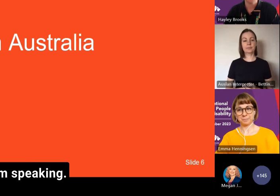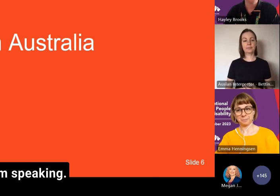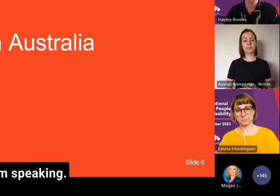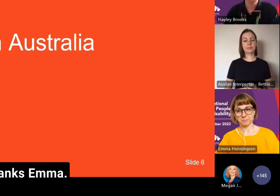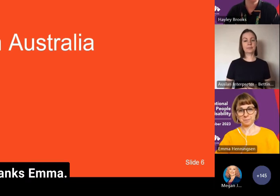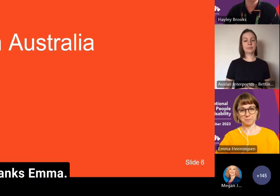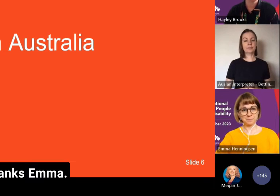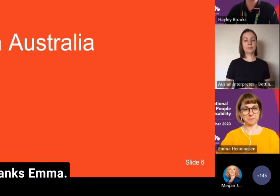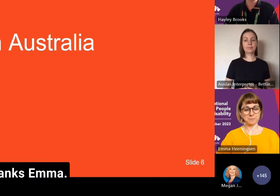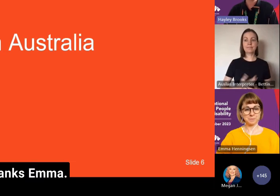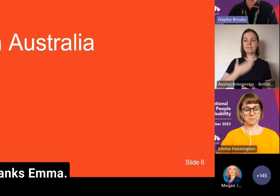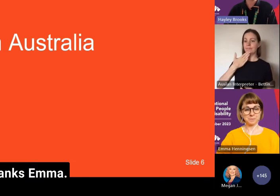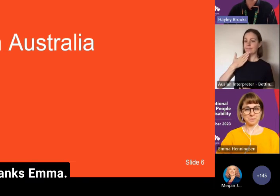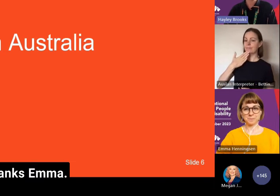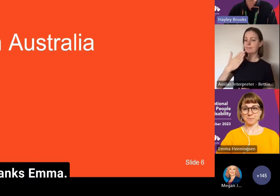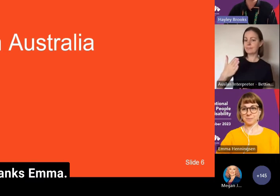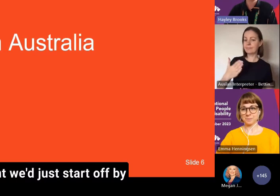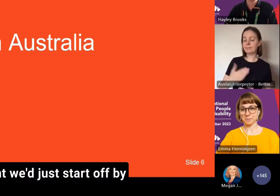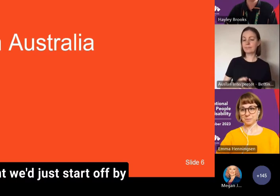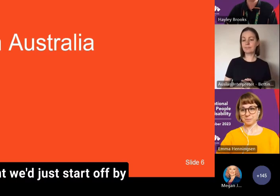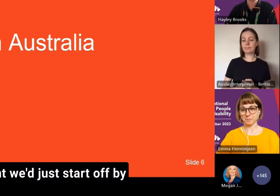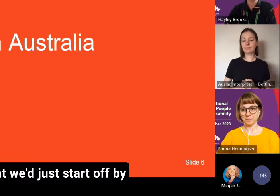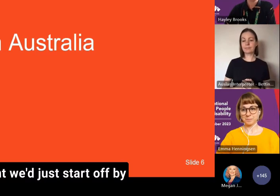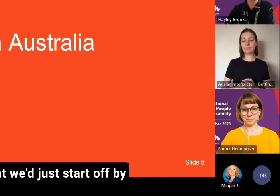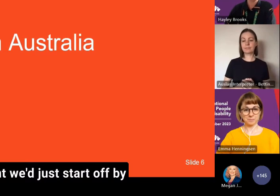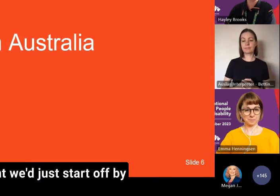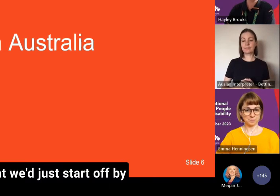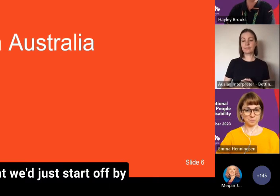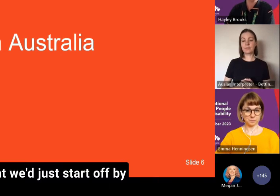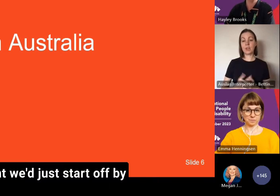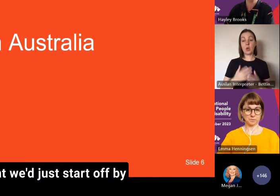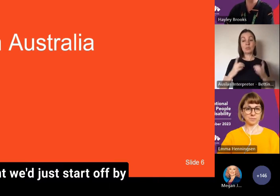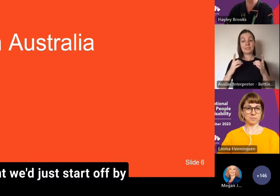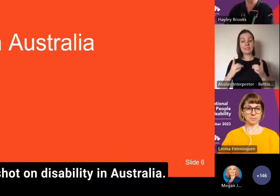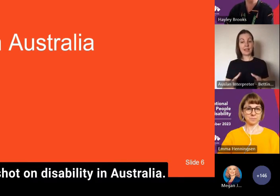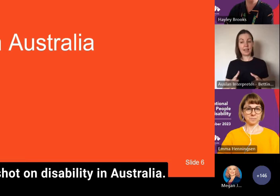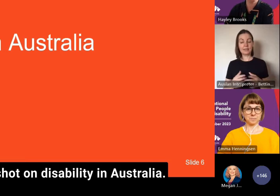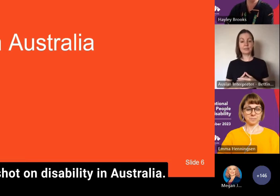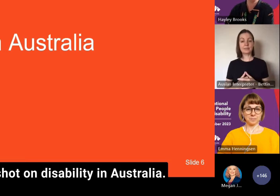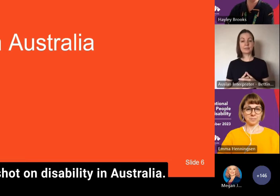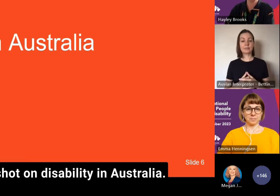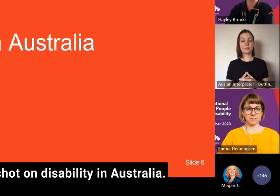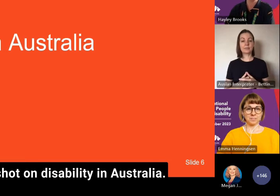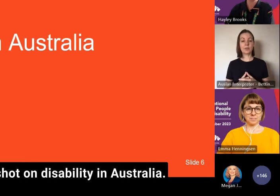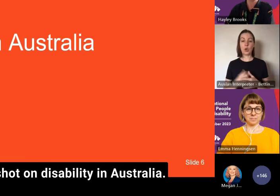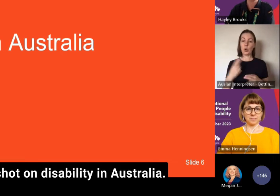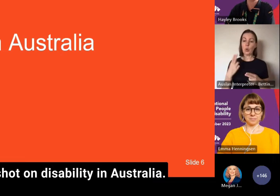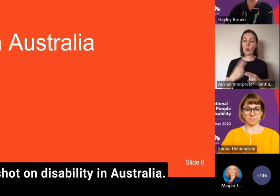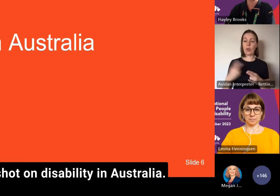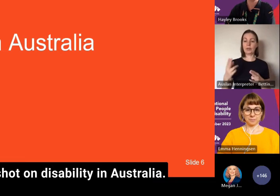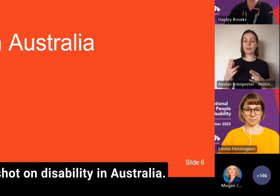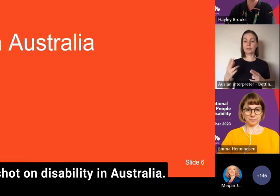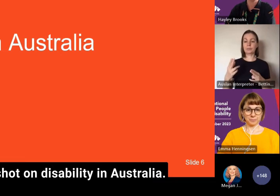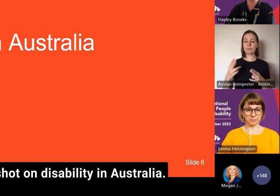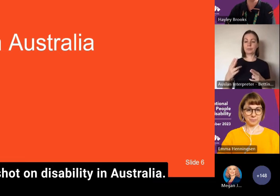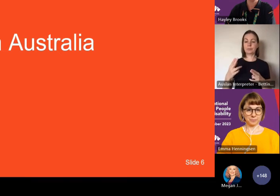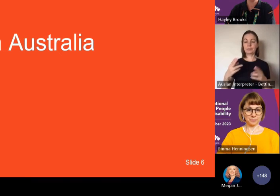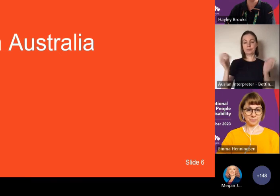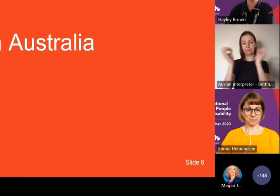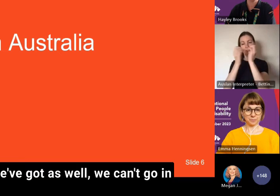Tom speaking. Thanks, Emma. So we thought we'd just start off by giving a quick snapshot on disability in